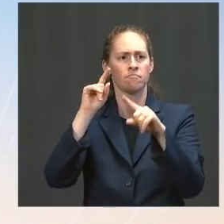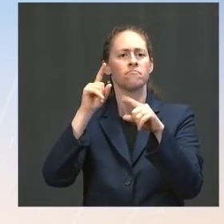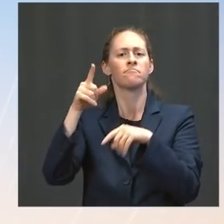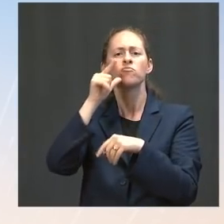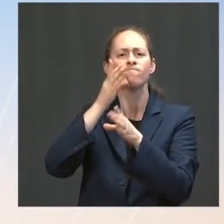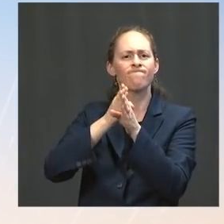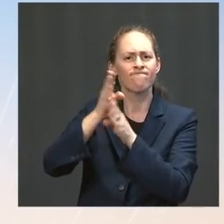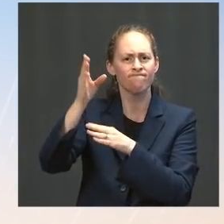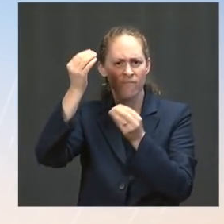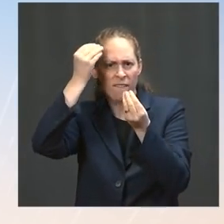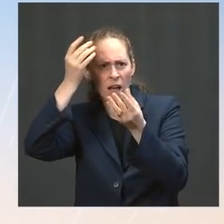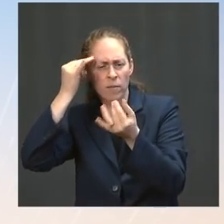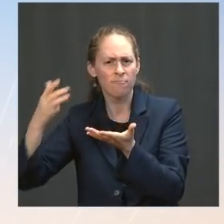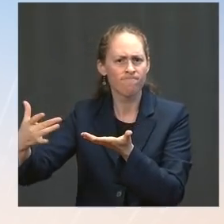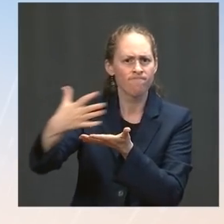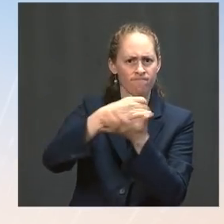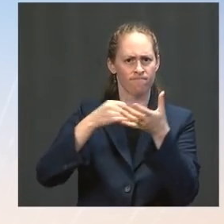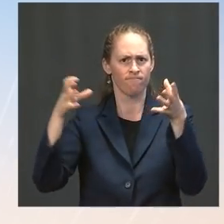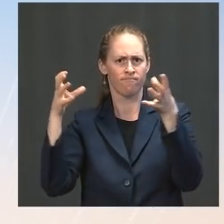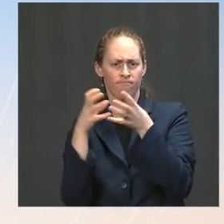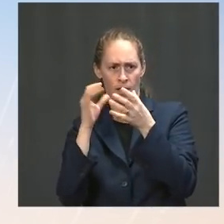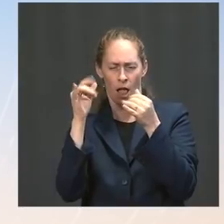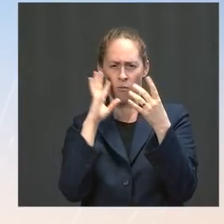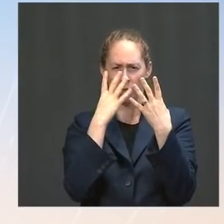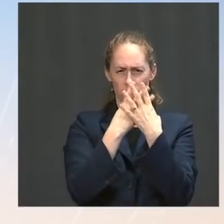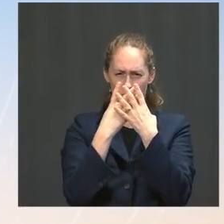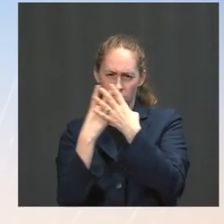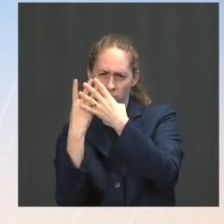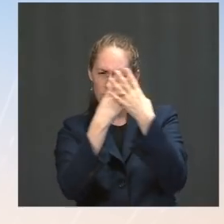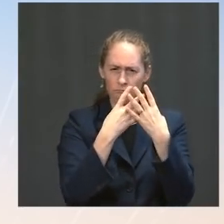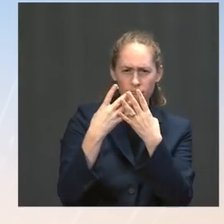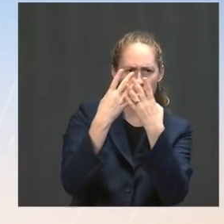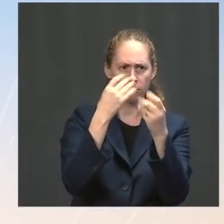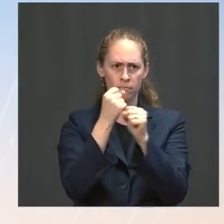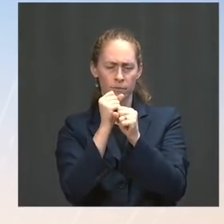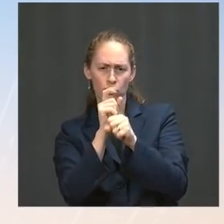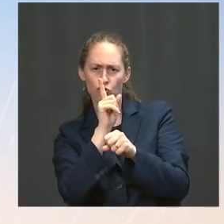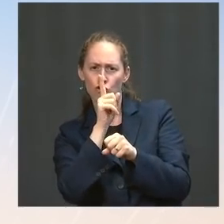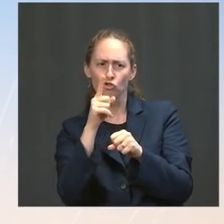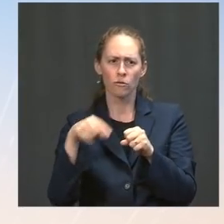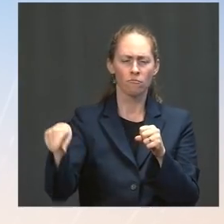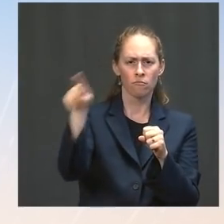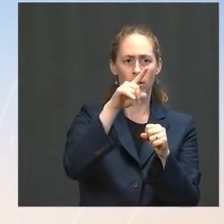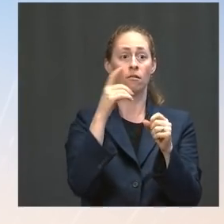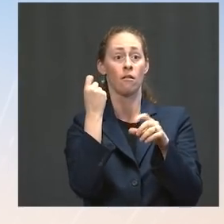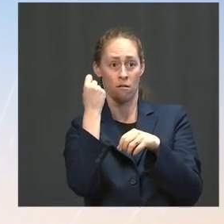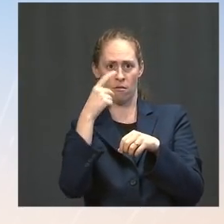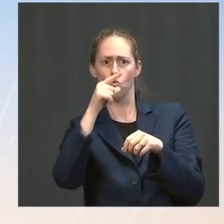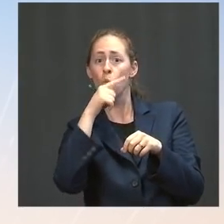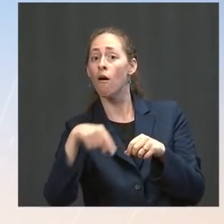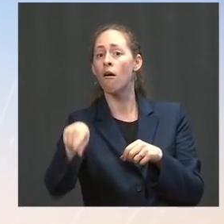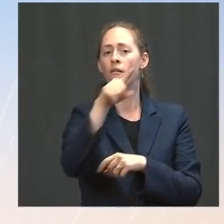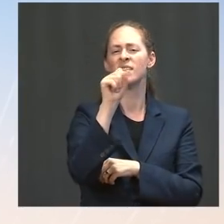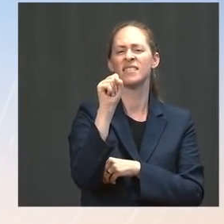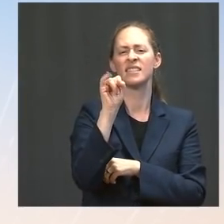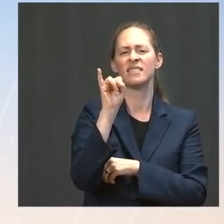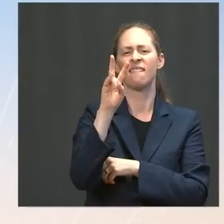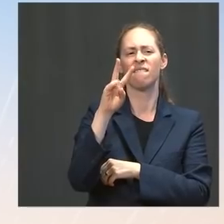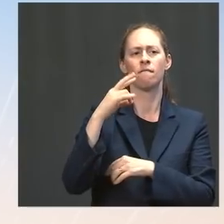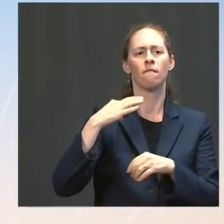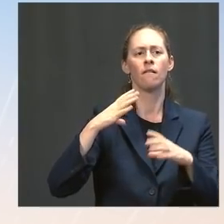are risking death and facing beatings at the airport. And